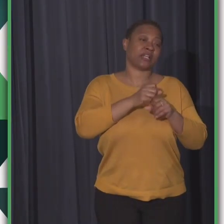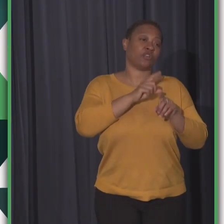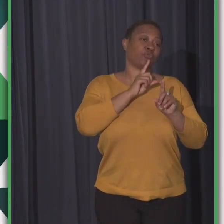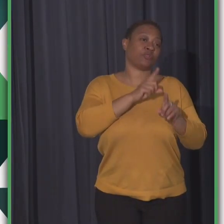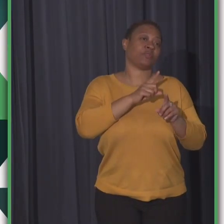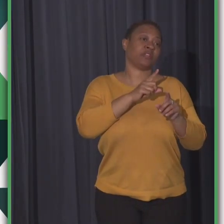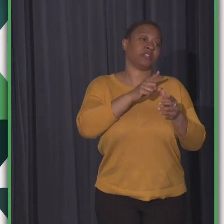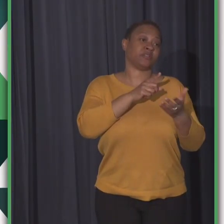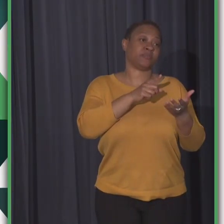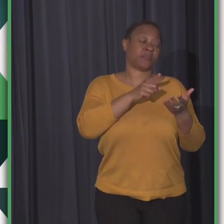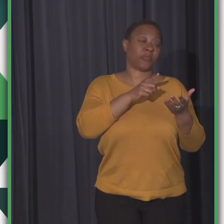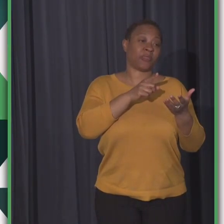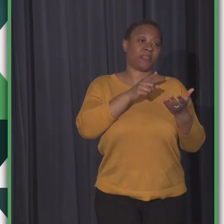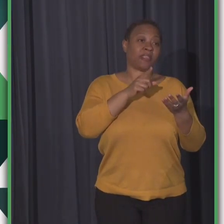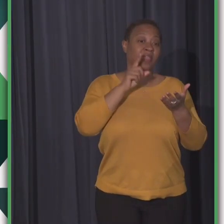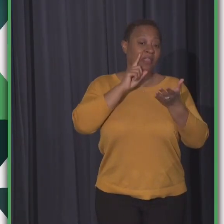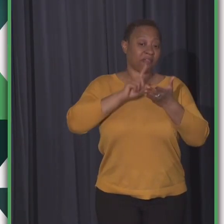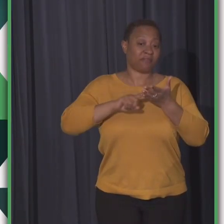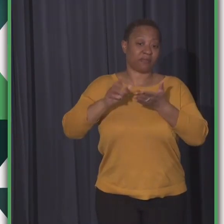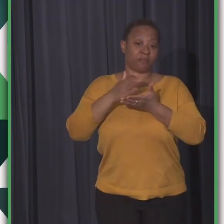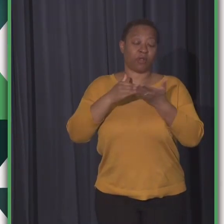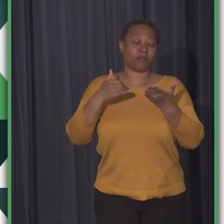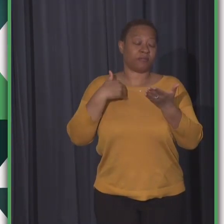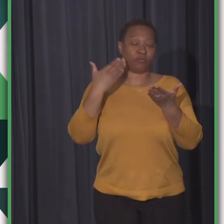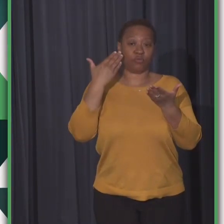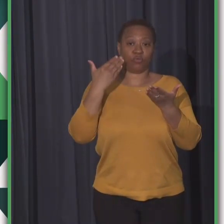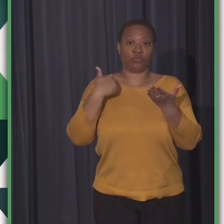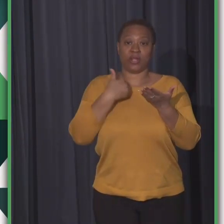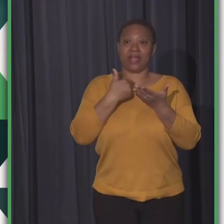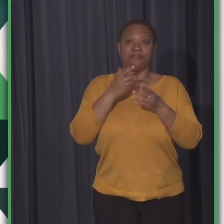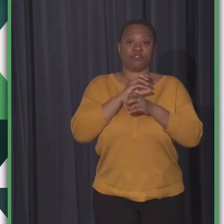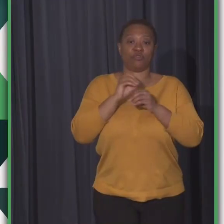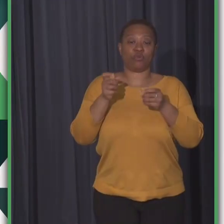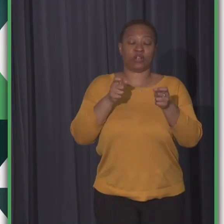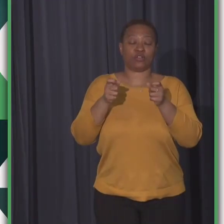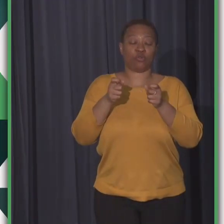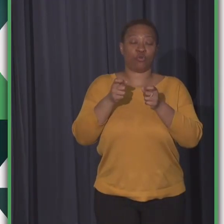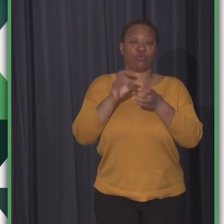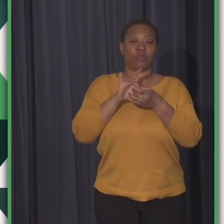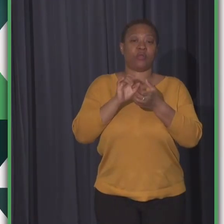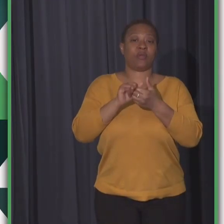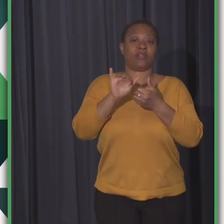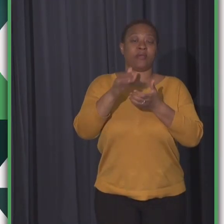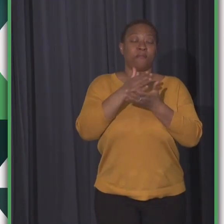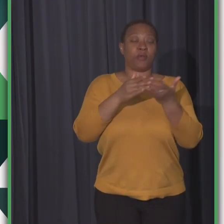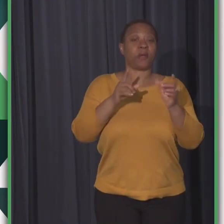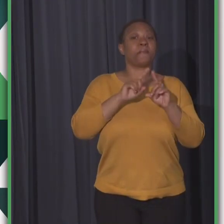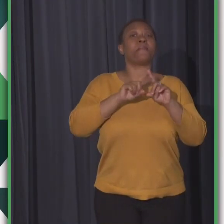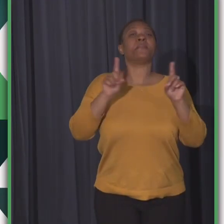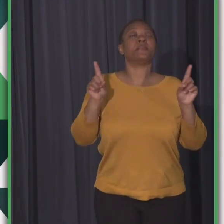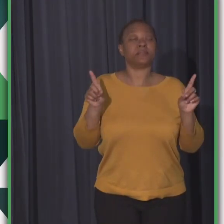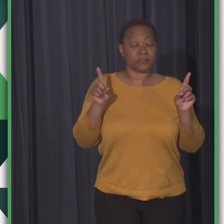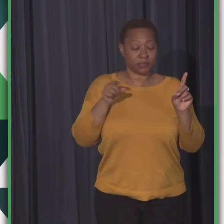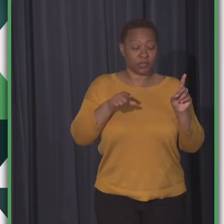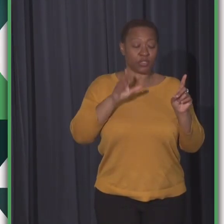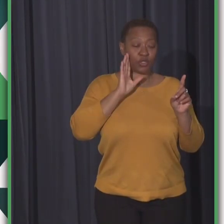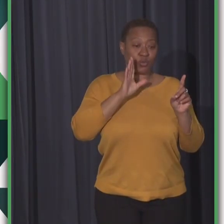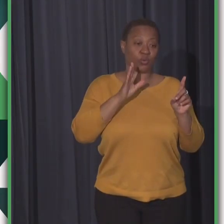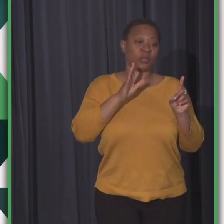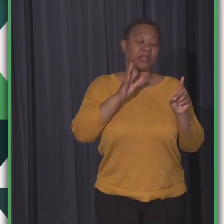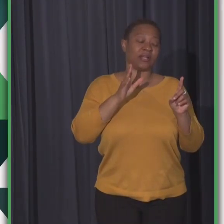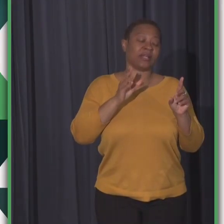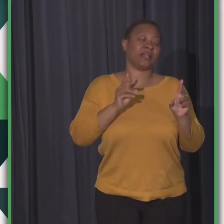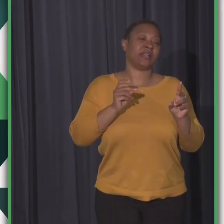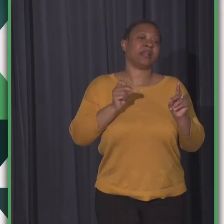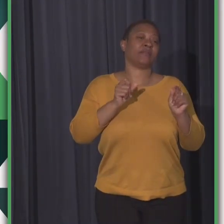that you get, the investigation part, we have no purview over that. But rest assured that you would get an